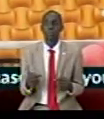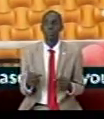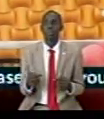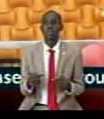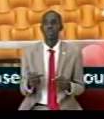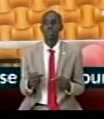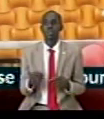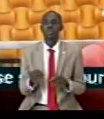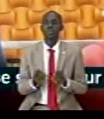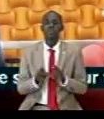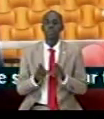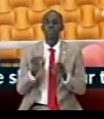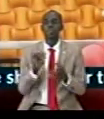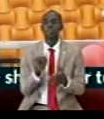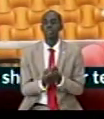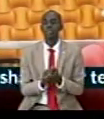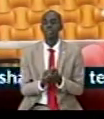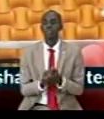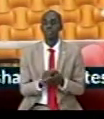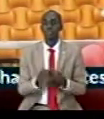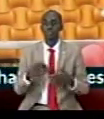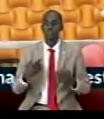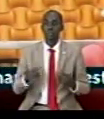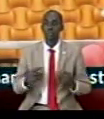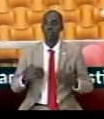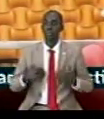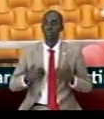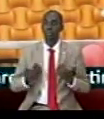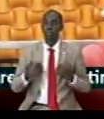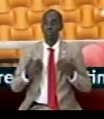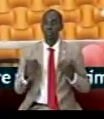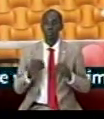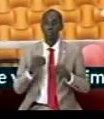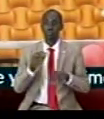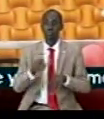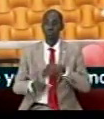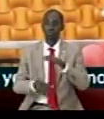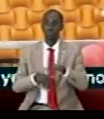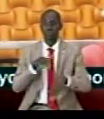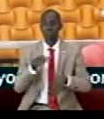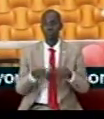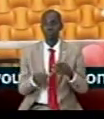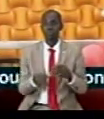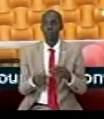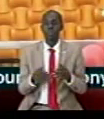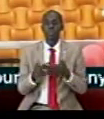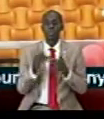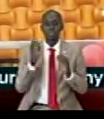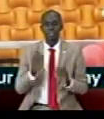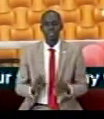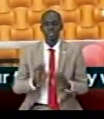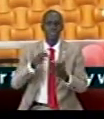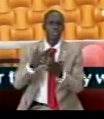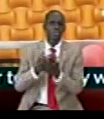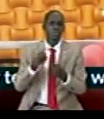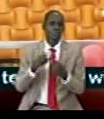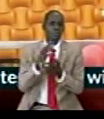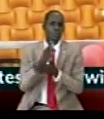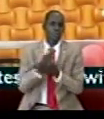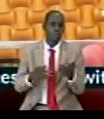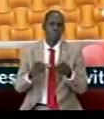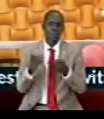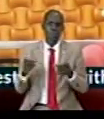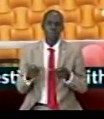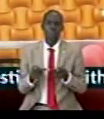Man March, I joined it. Before I could get to 11:11 where we conveyed, I was